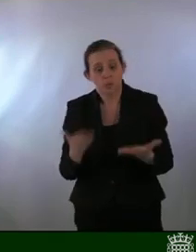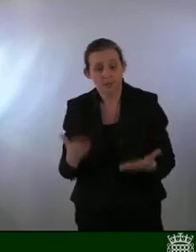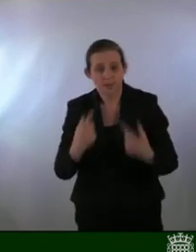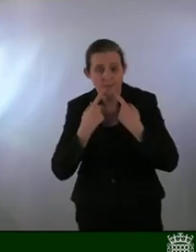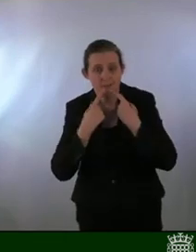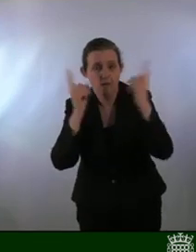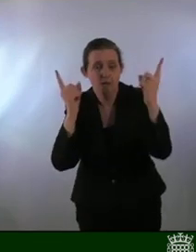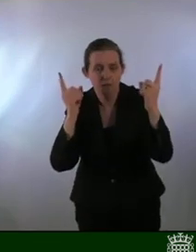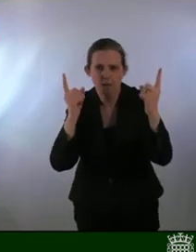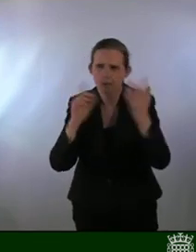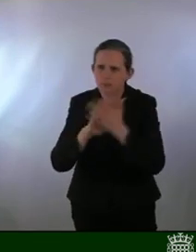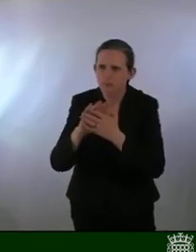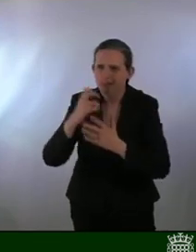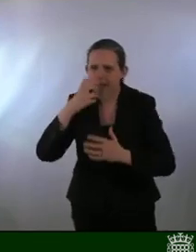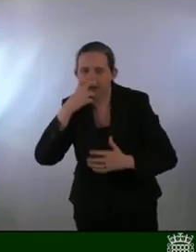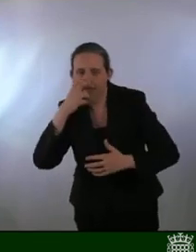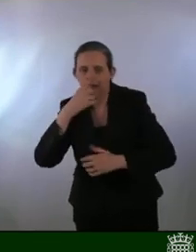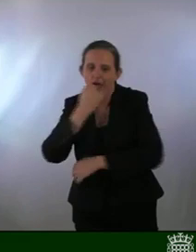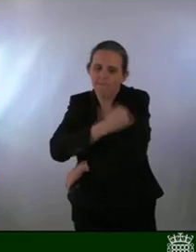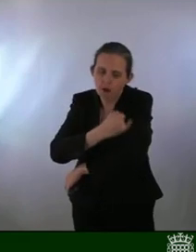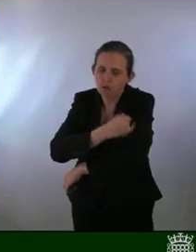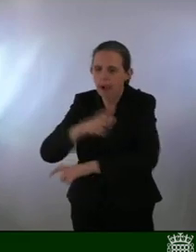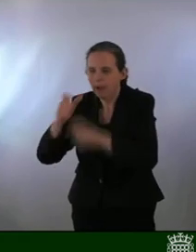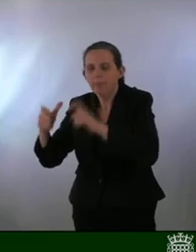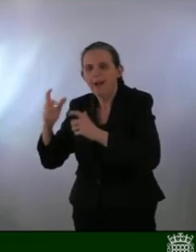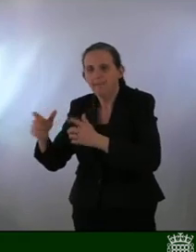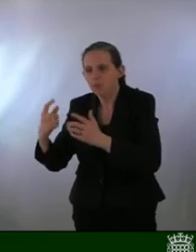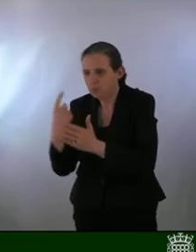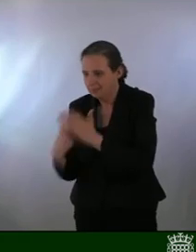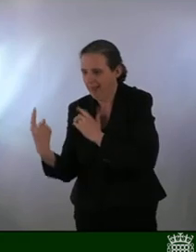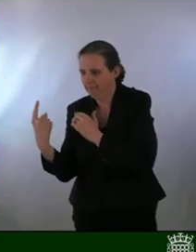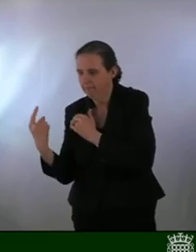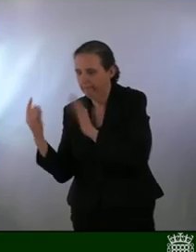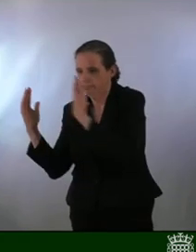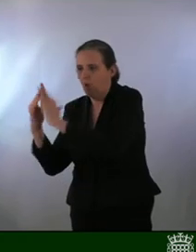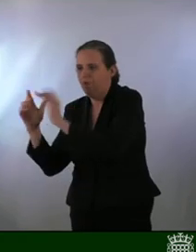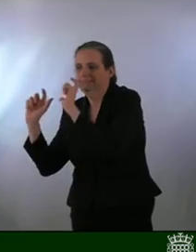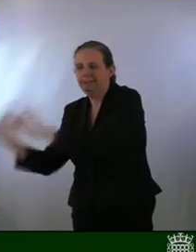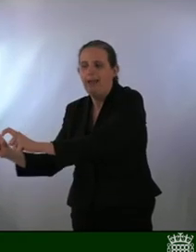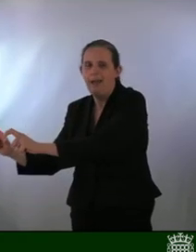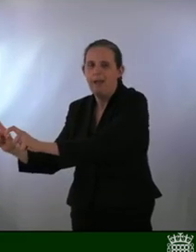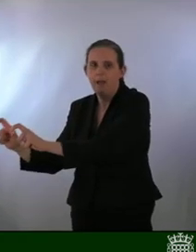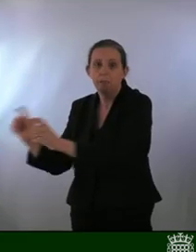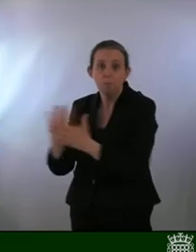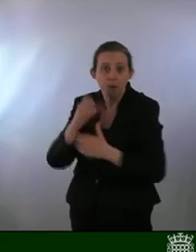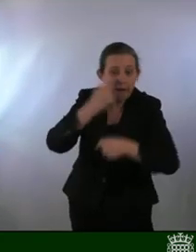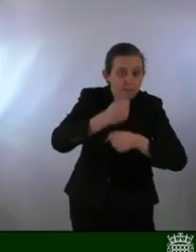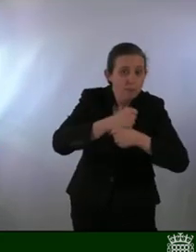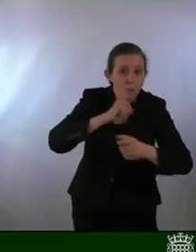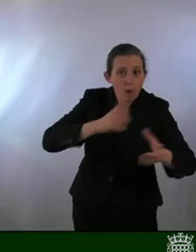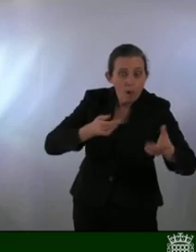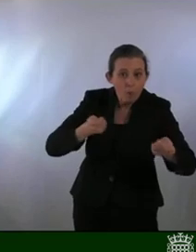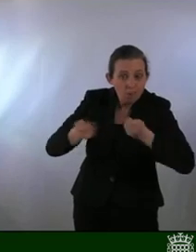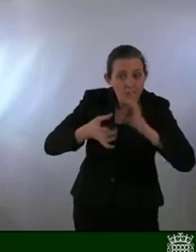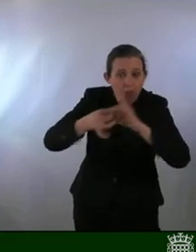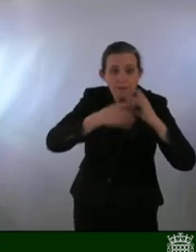elderly and vulnerable people will be required to self-isolate. Will the government therefore coordinate all the volunteering organisations, because large numbers